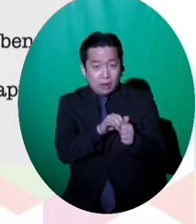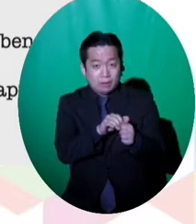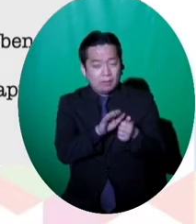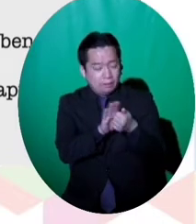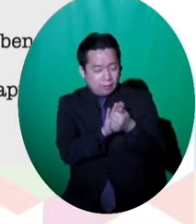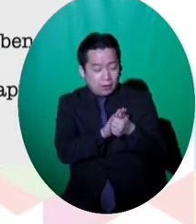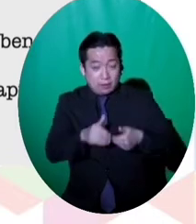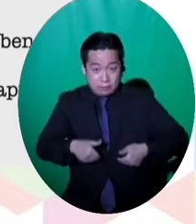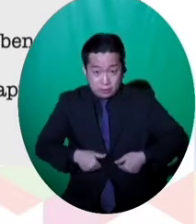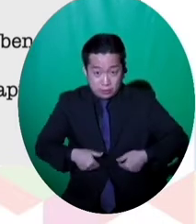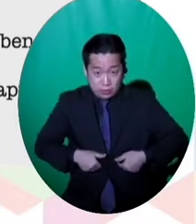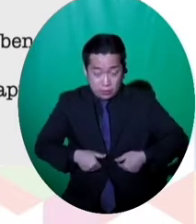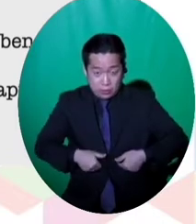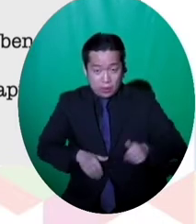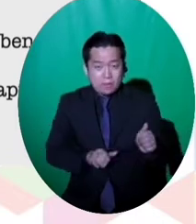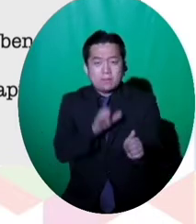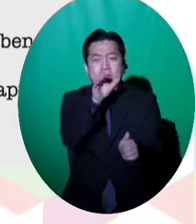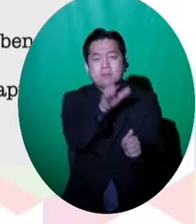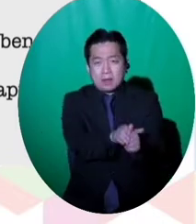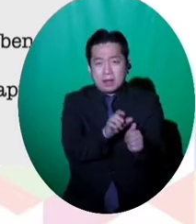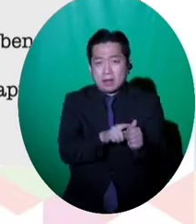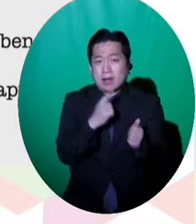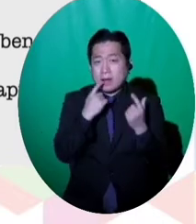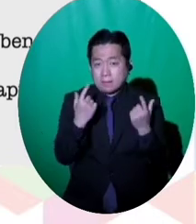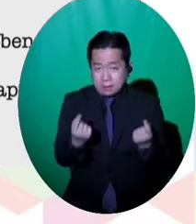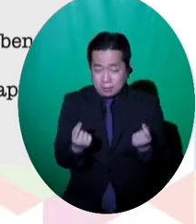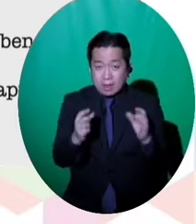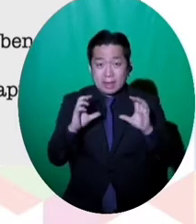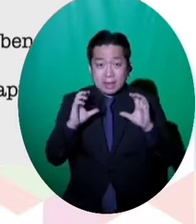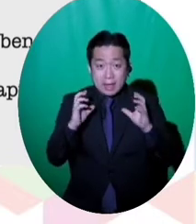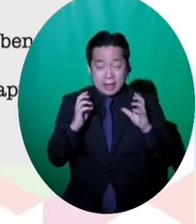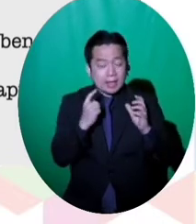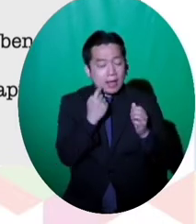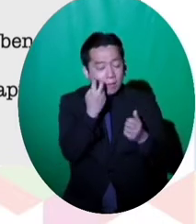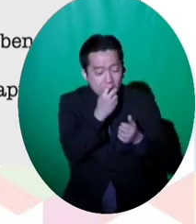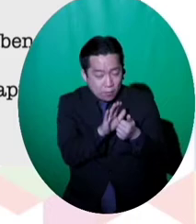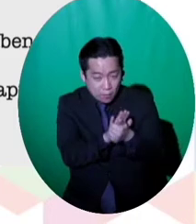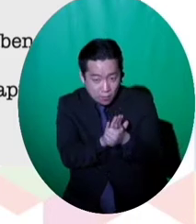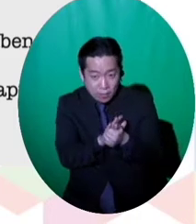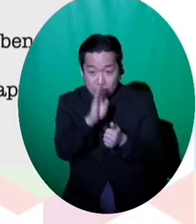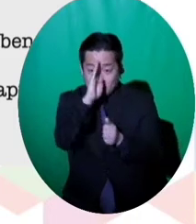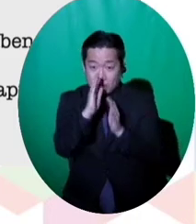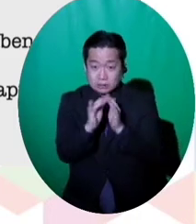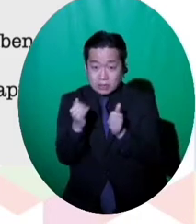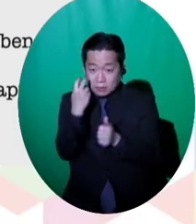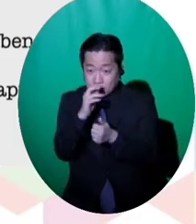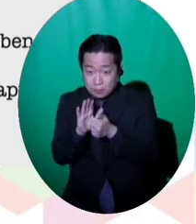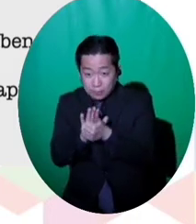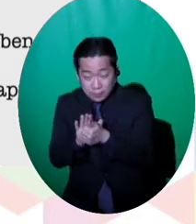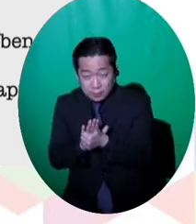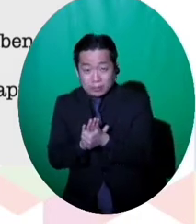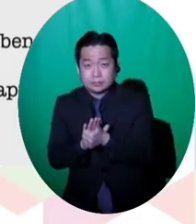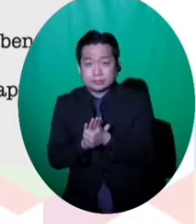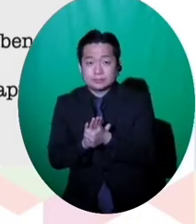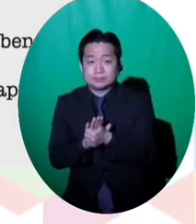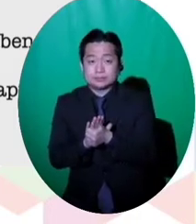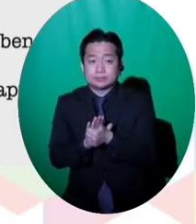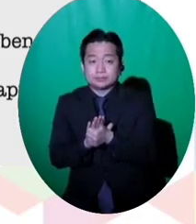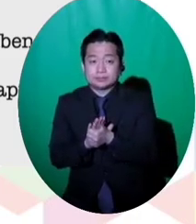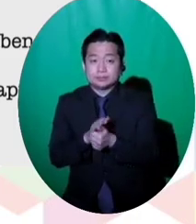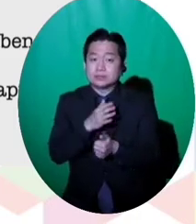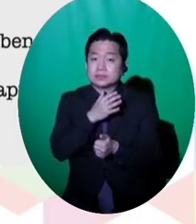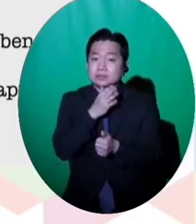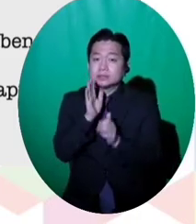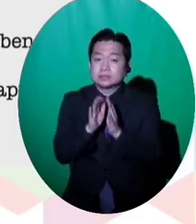disability. A really important economic feature of care provision is it's difficult to capture the value